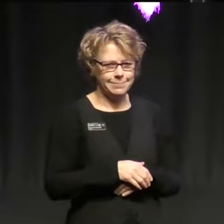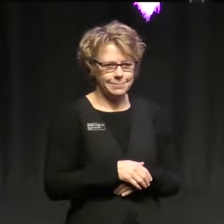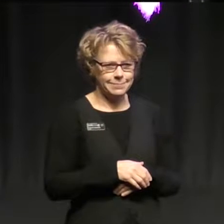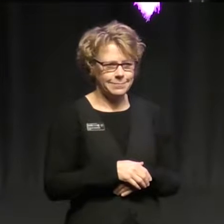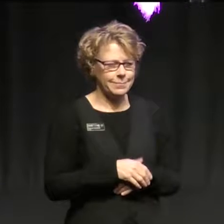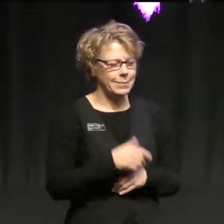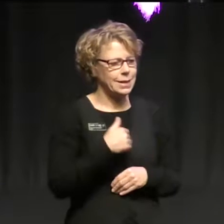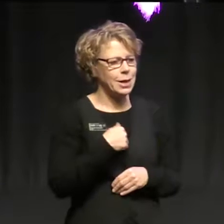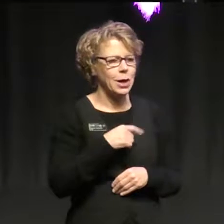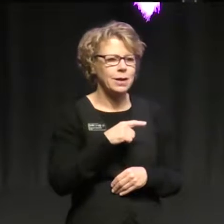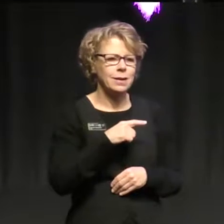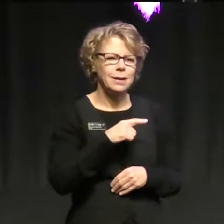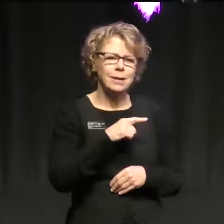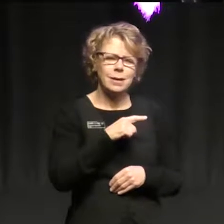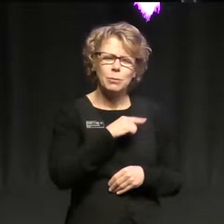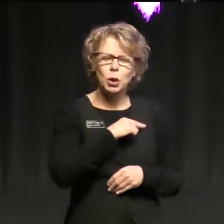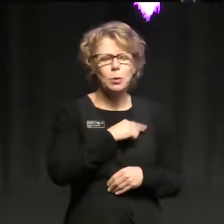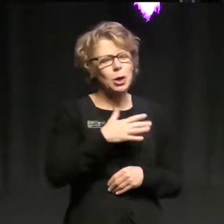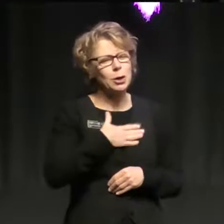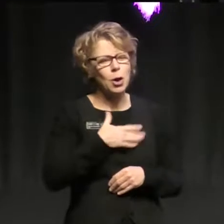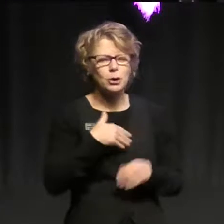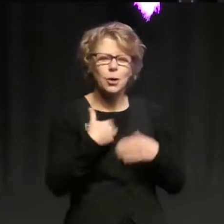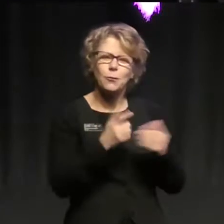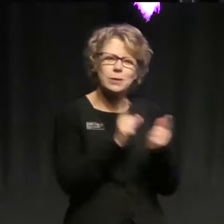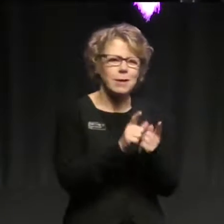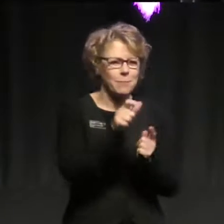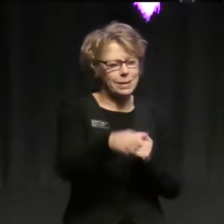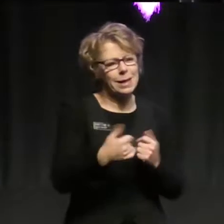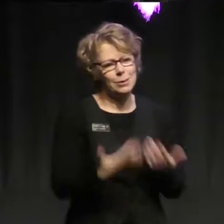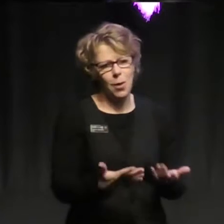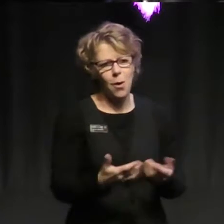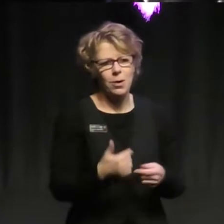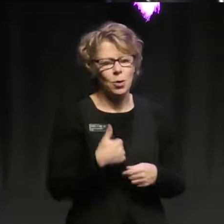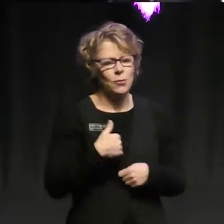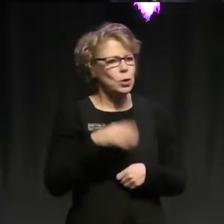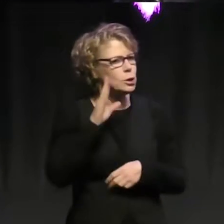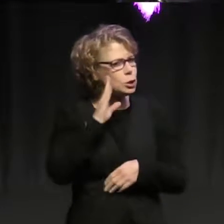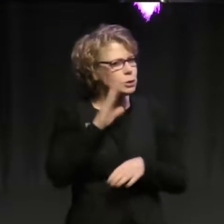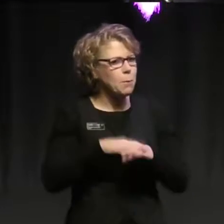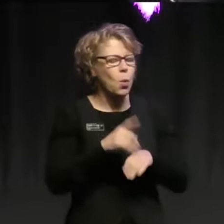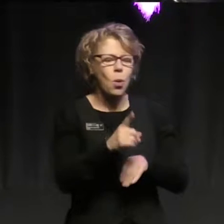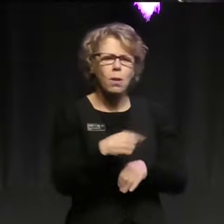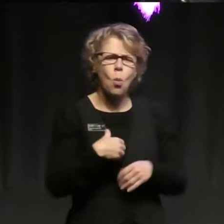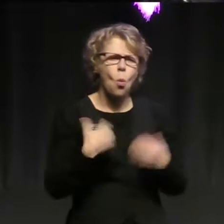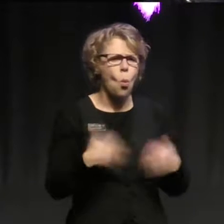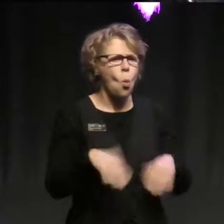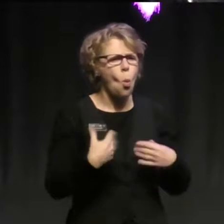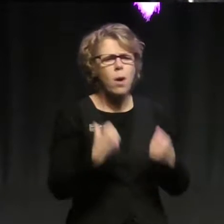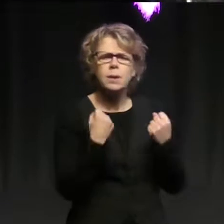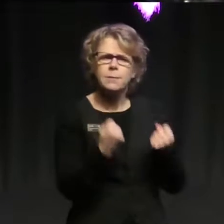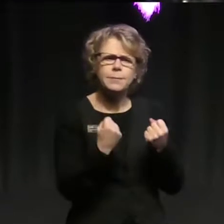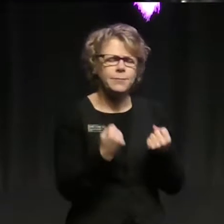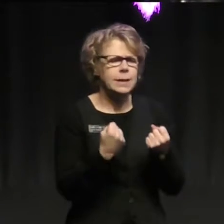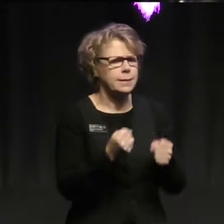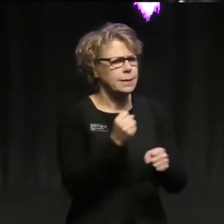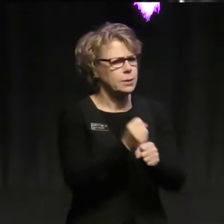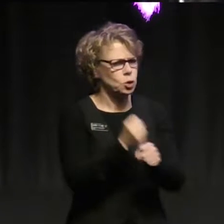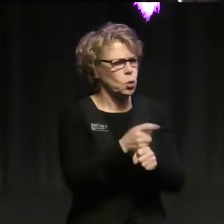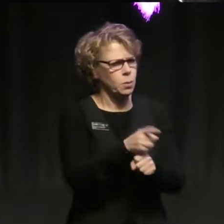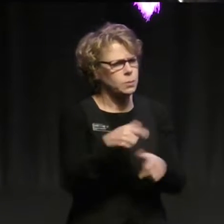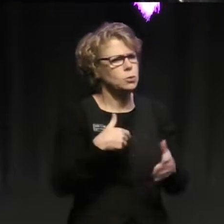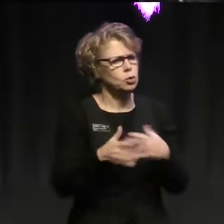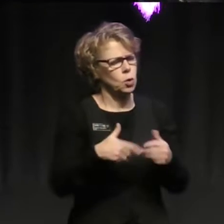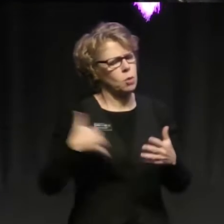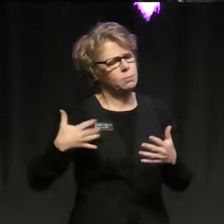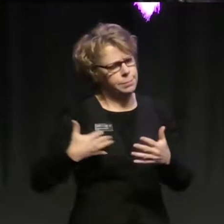I'm so pleased to be here with you today and to hear your lecture on the important work that you are doing. Mm-hmm.